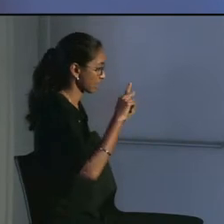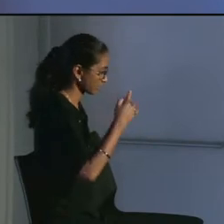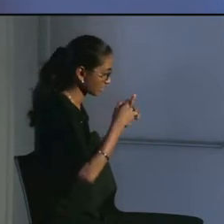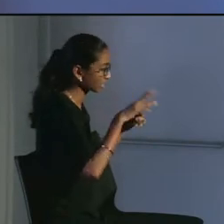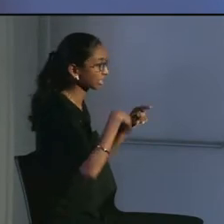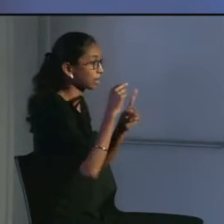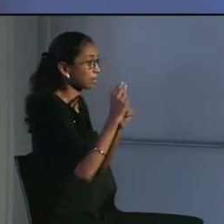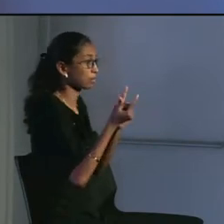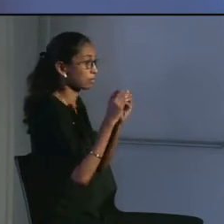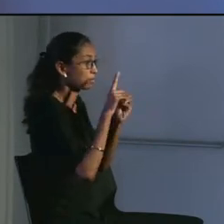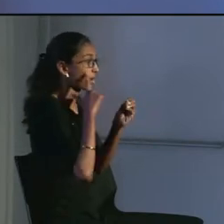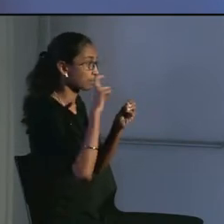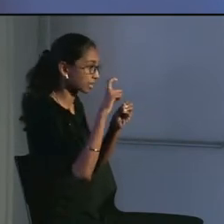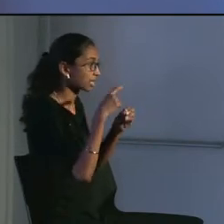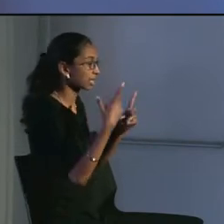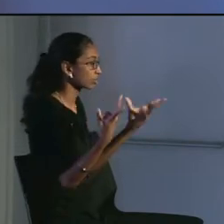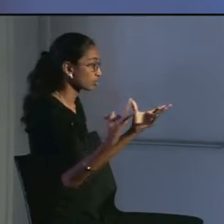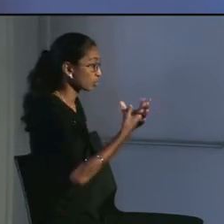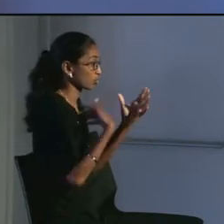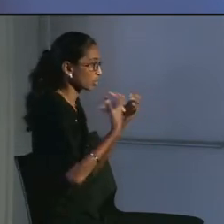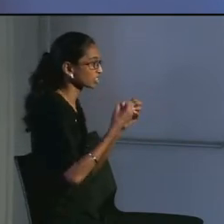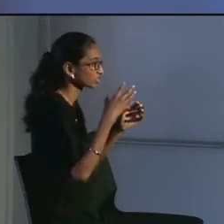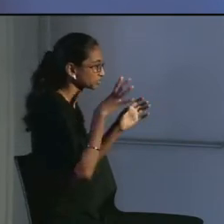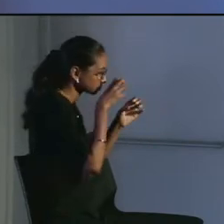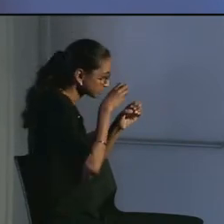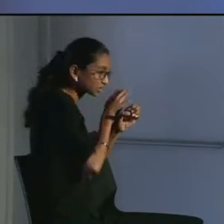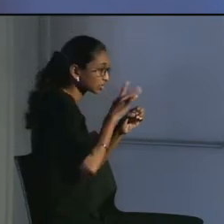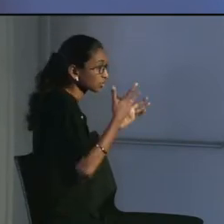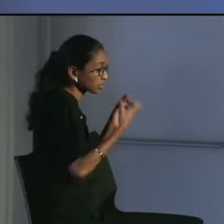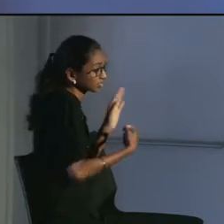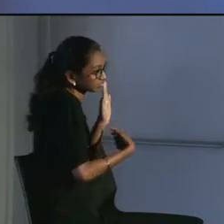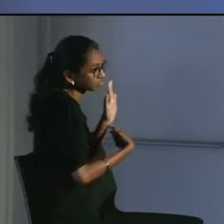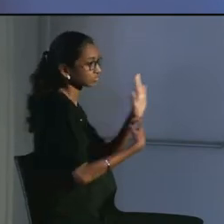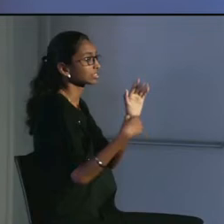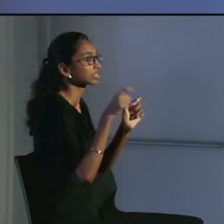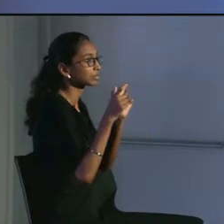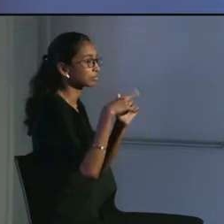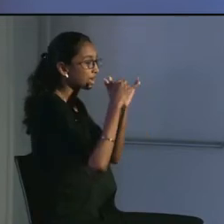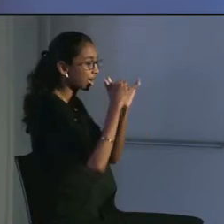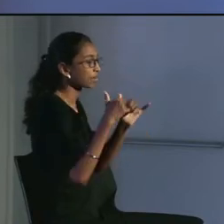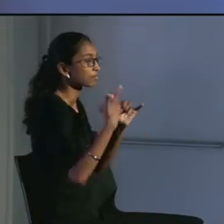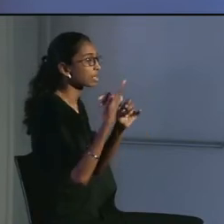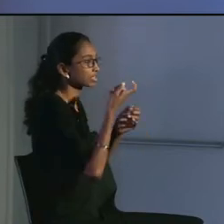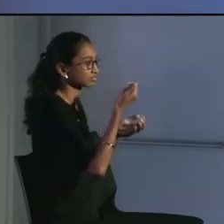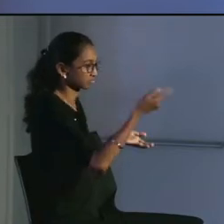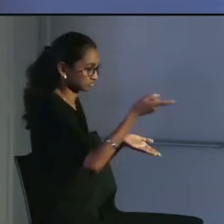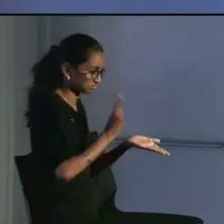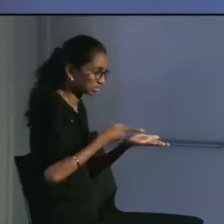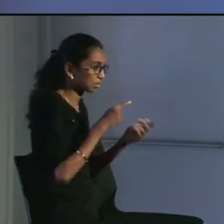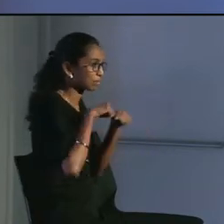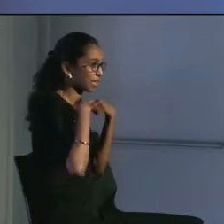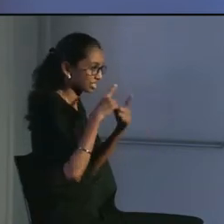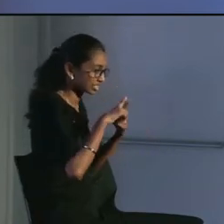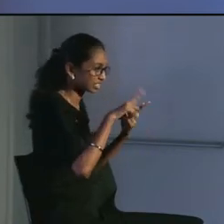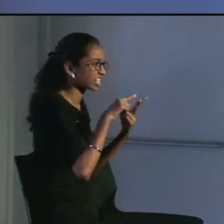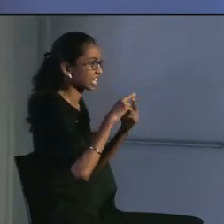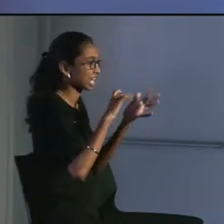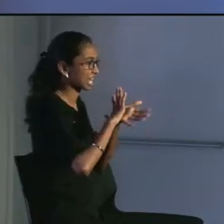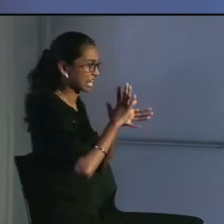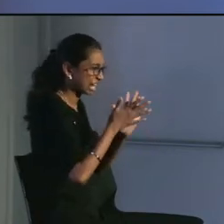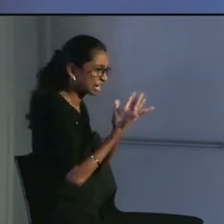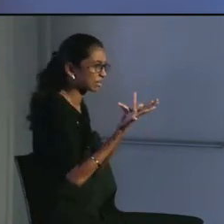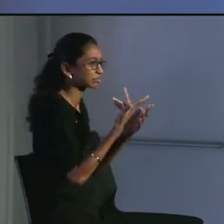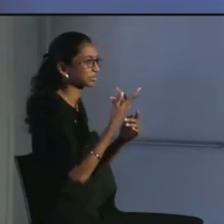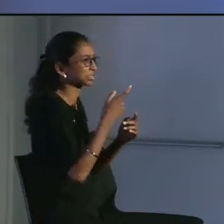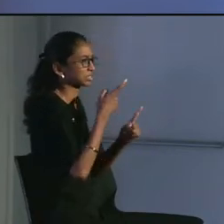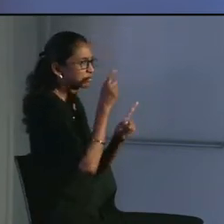private visible. This was to do with campaigns of dowry or rape, marital rape, domestic violence, where a lot